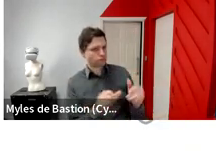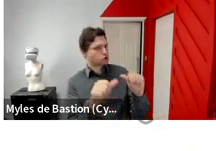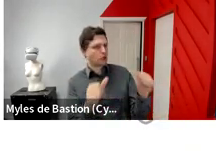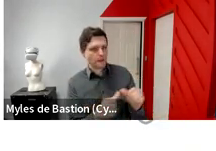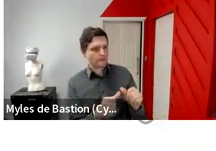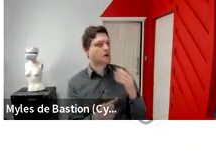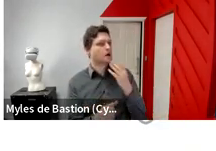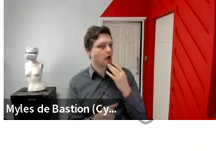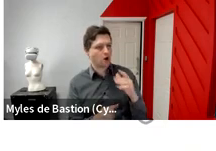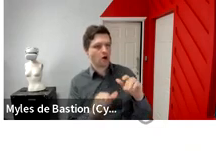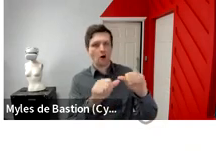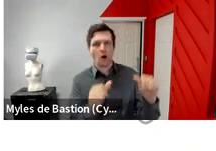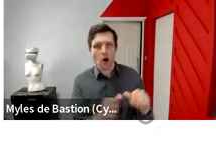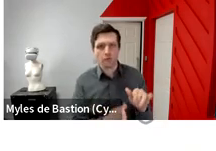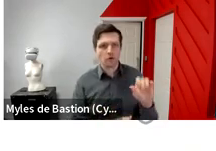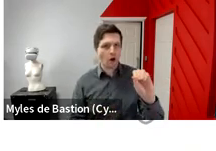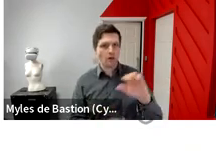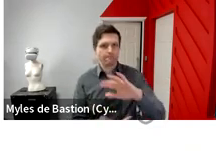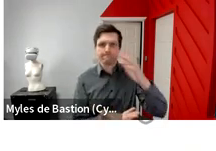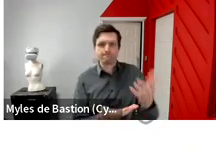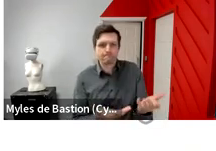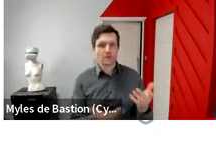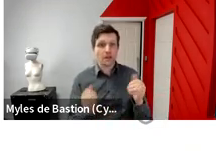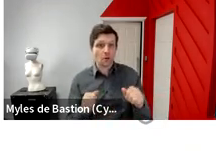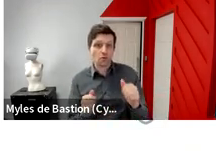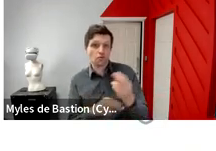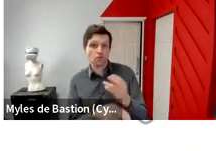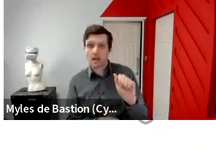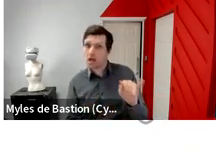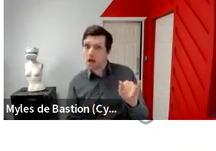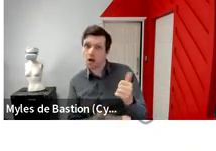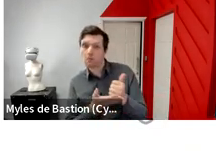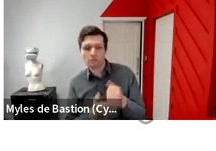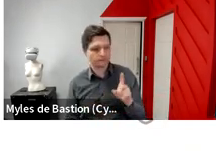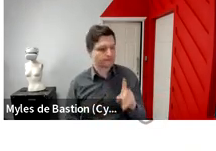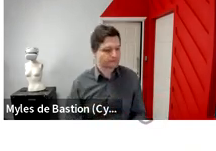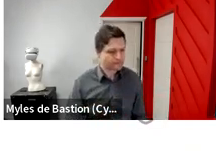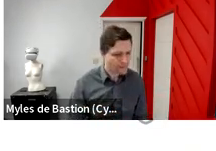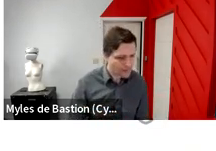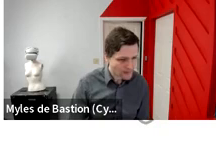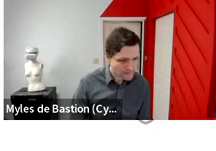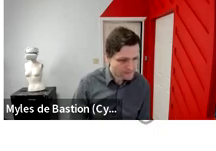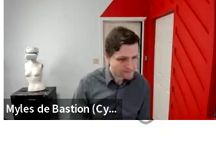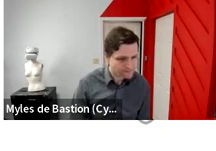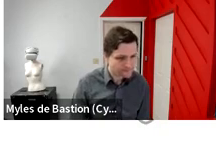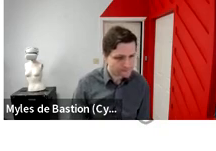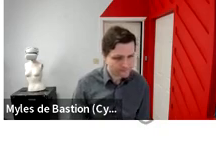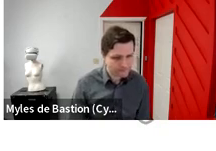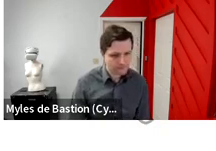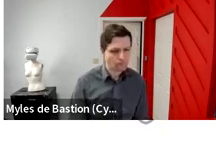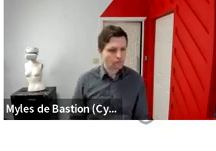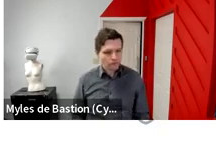them, give a description of what the shape of the object is or the light value, things like that, that might be